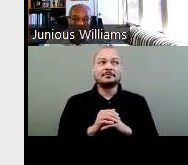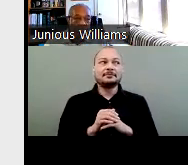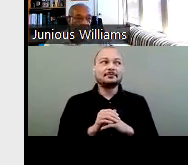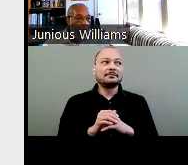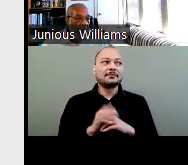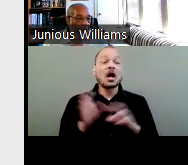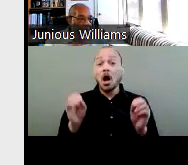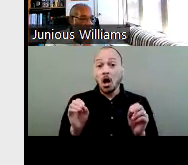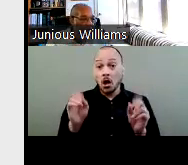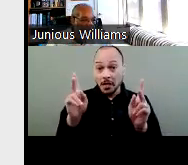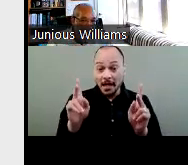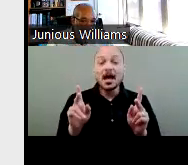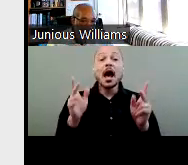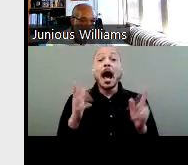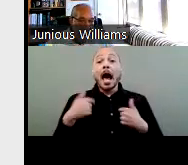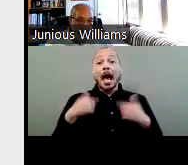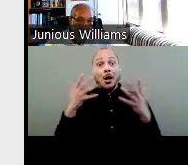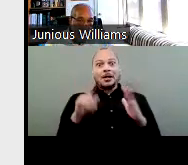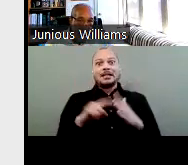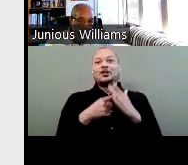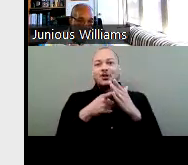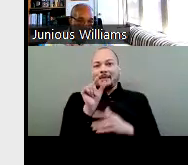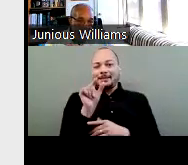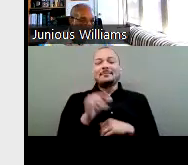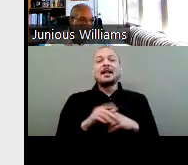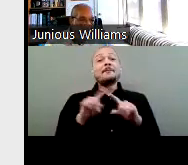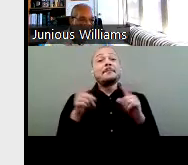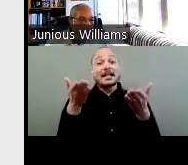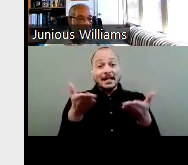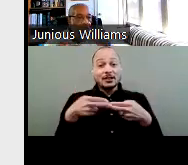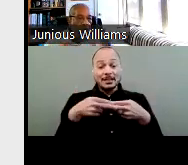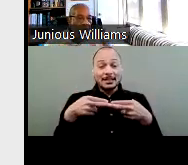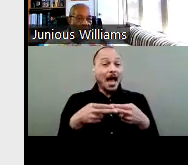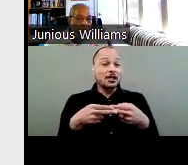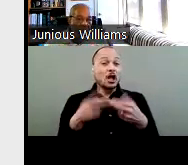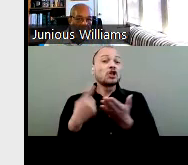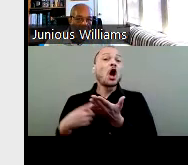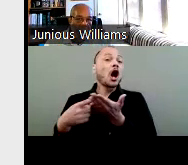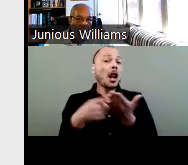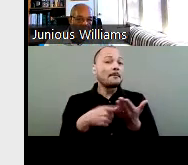Okay, so I already started this a little bit, but here's a slide just talking